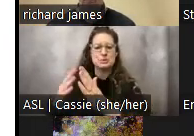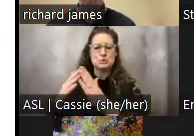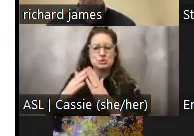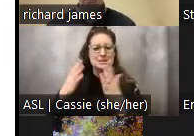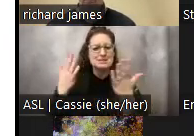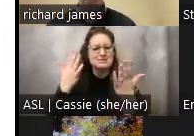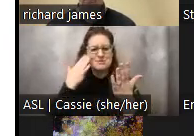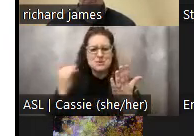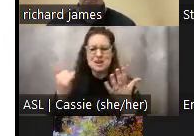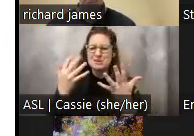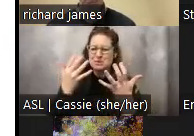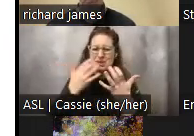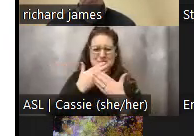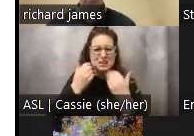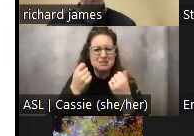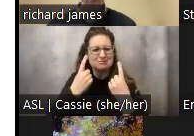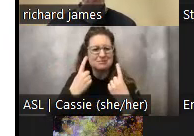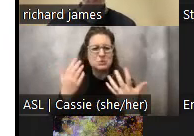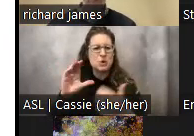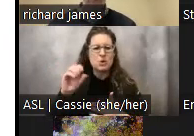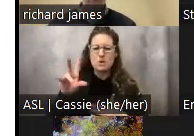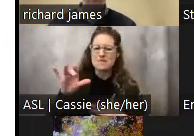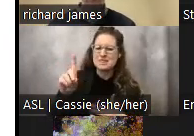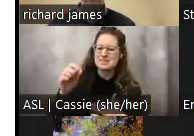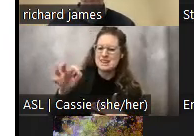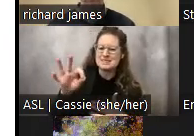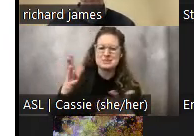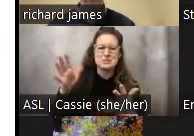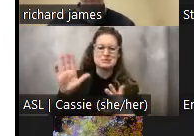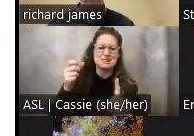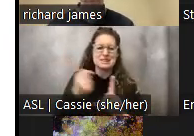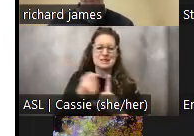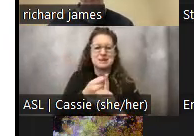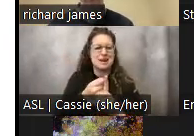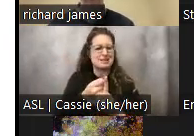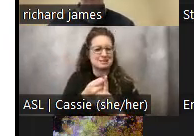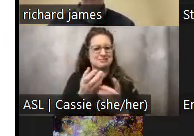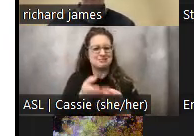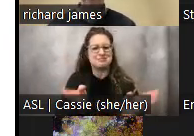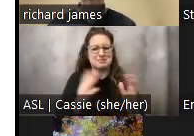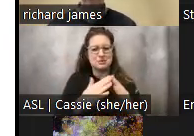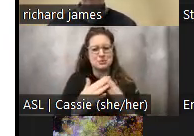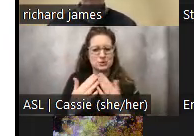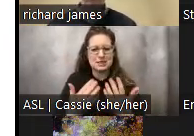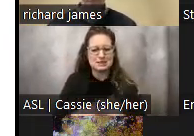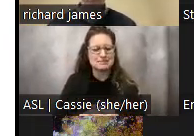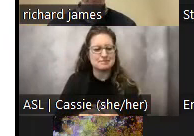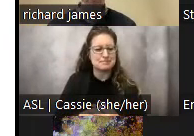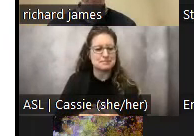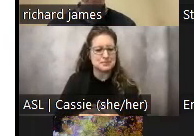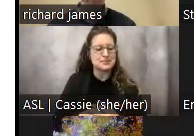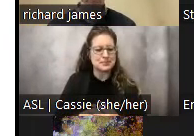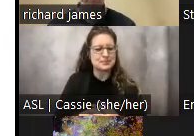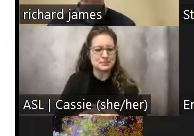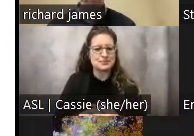understand COVID-19 and the impact of COVID-19. And while we were interested